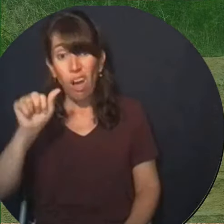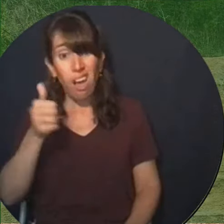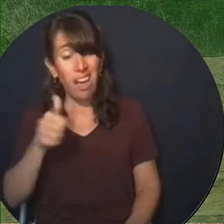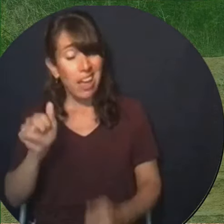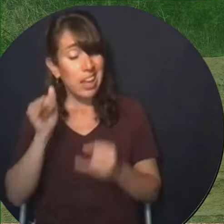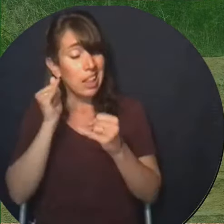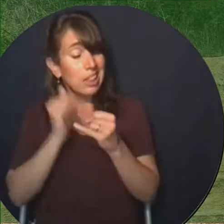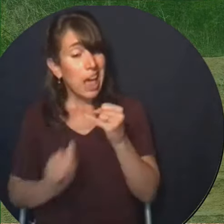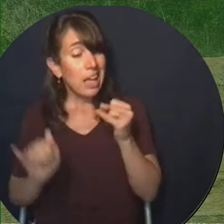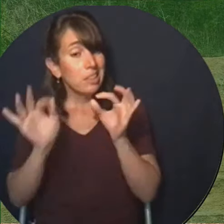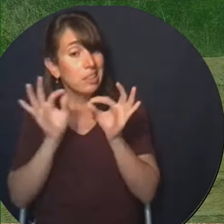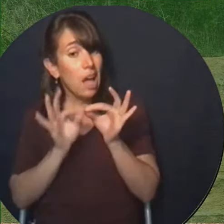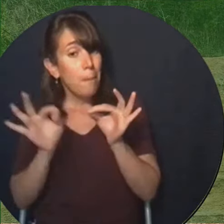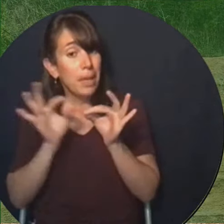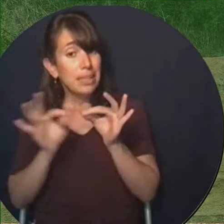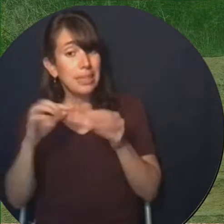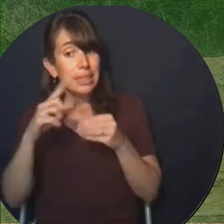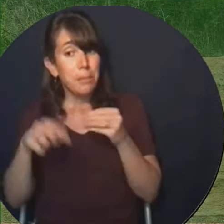Charlie posted?